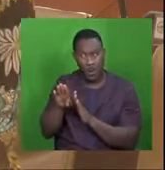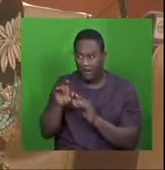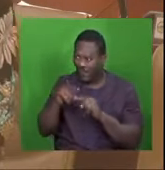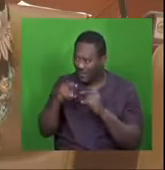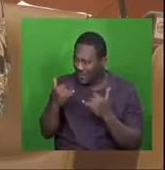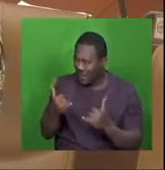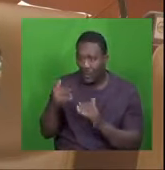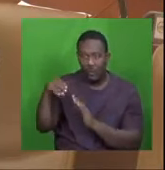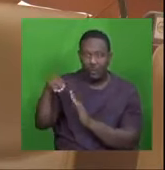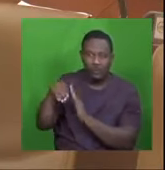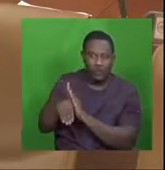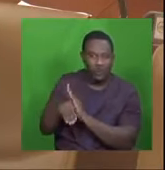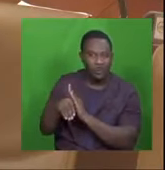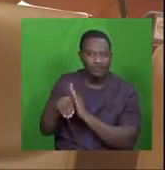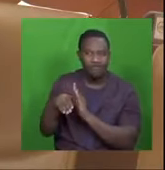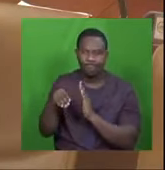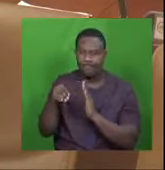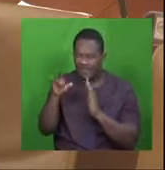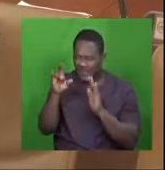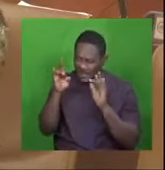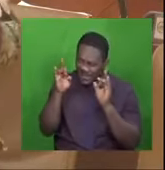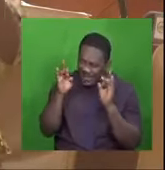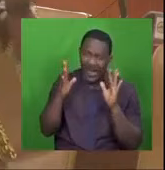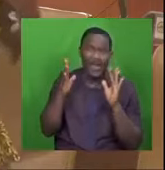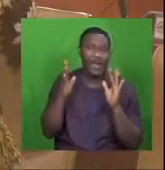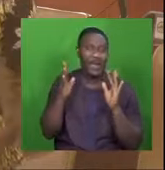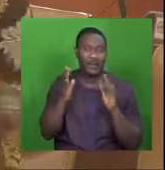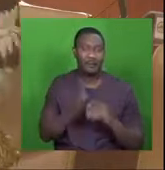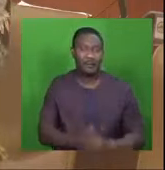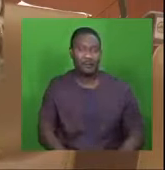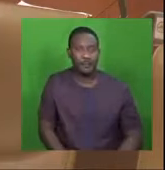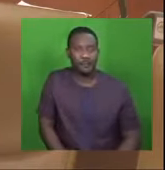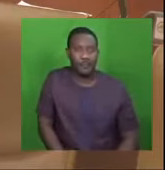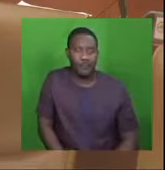worrying. And, Mr. Speaker,